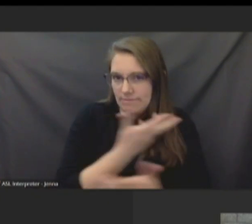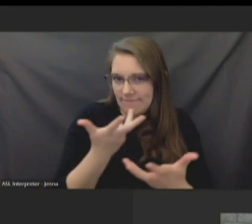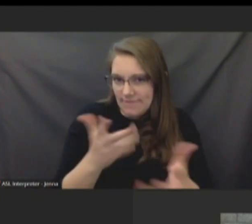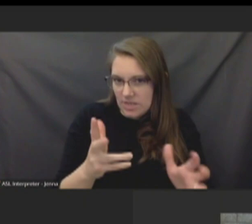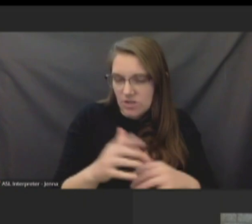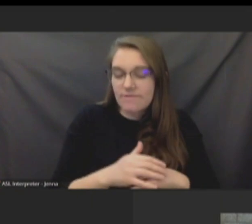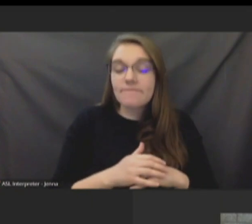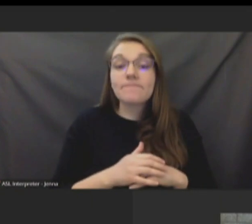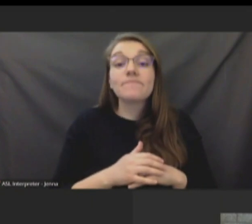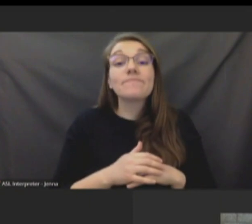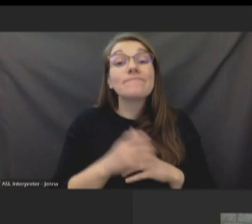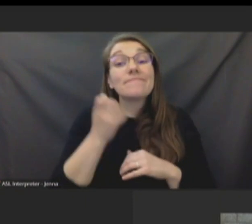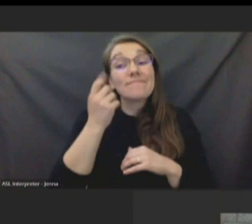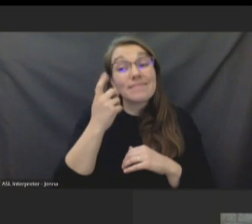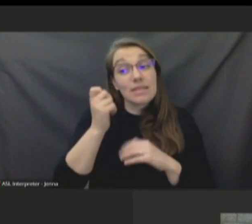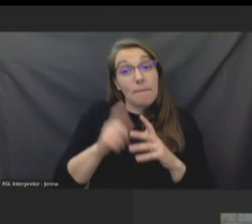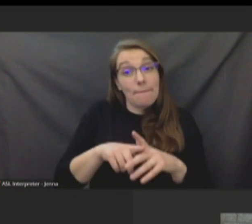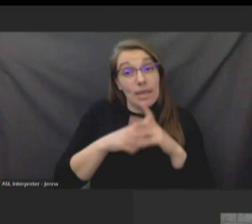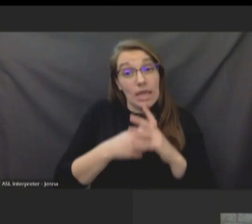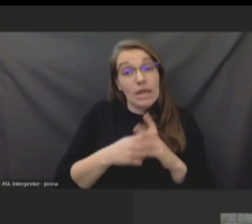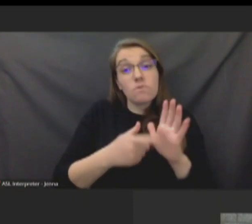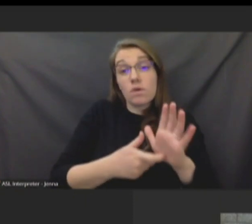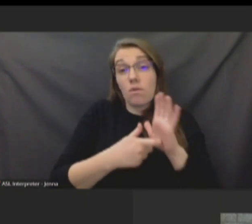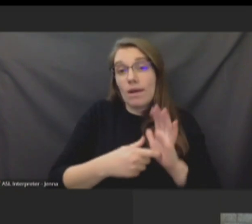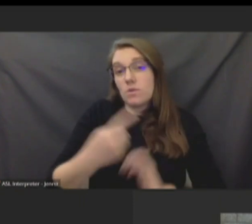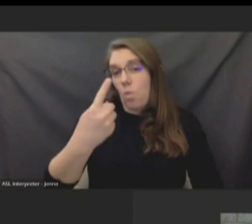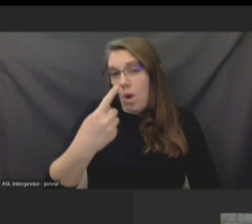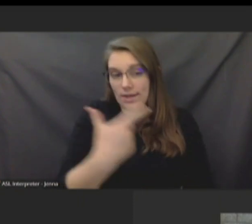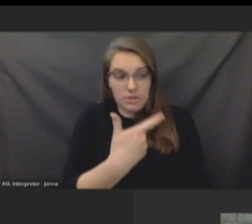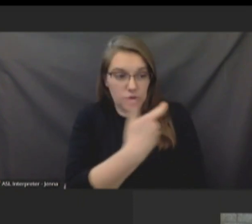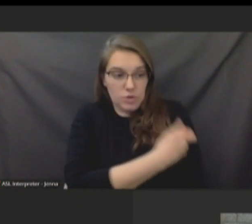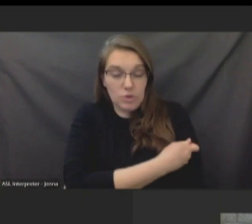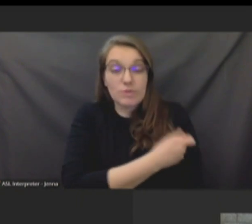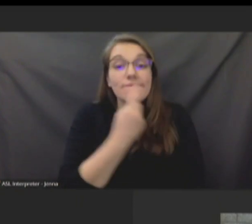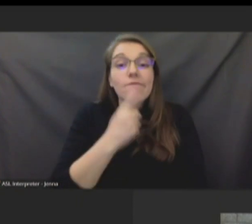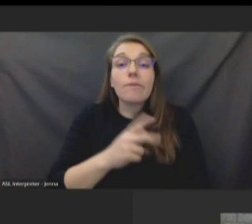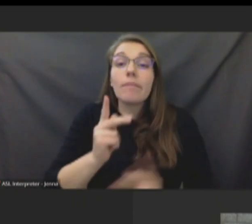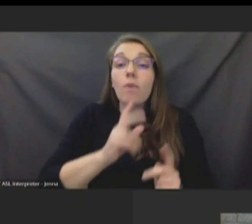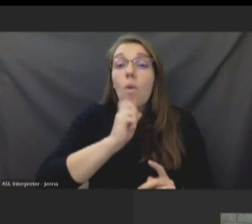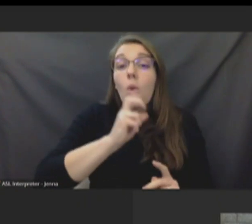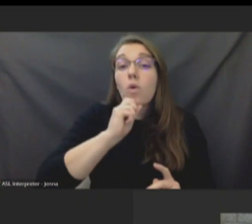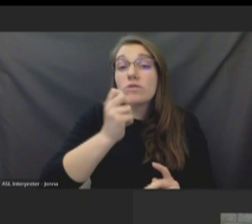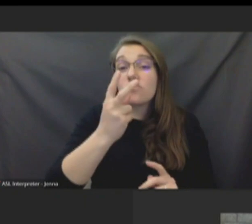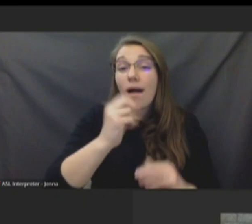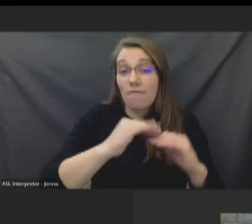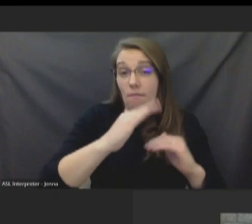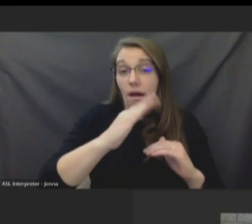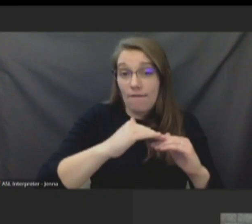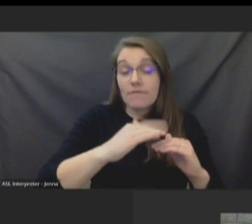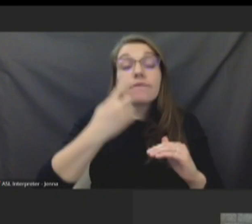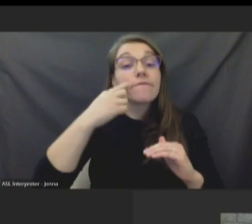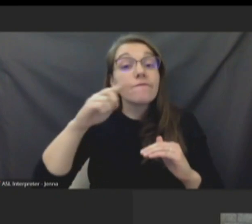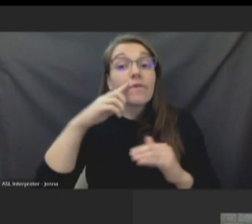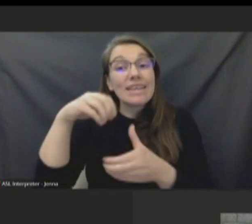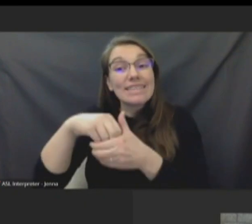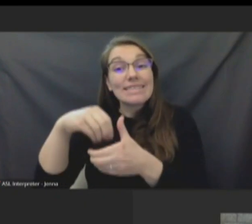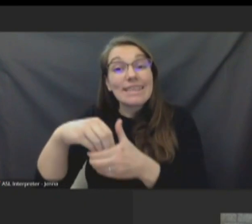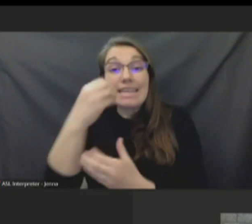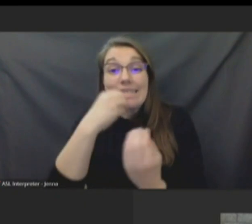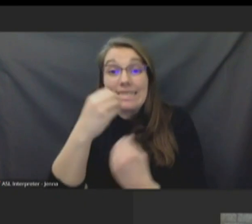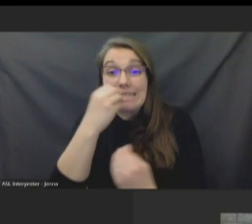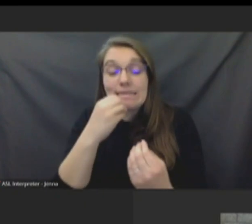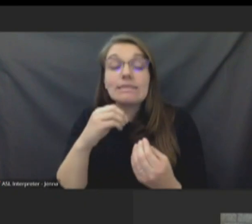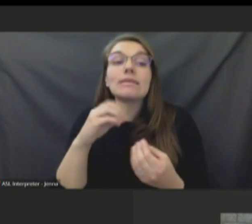And in this first phase, that's just one dose and individuals over the age of 12 at indoor dining, which includes bars